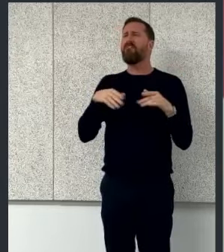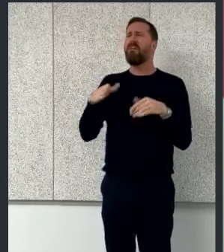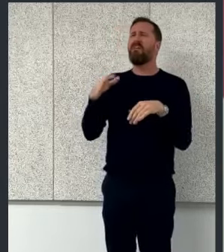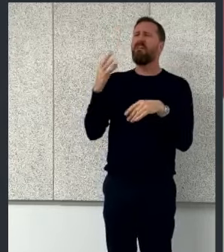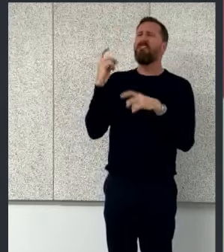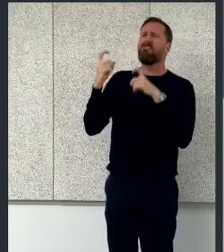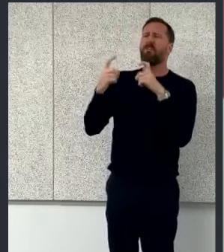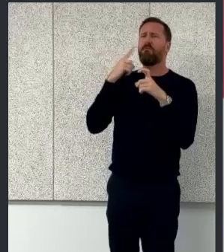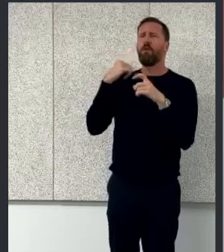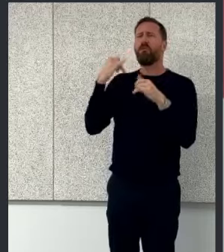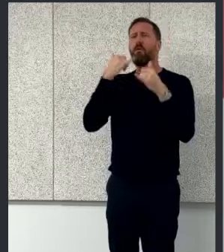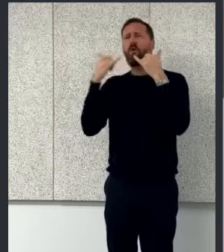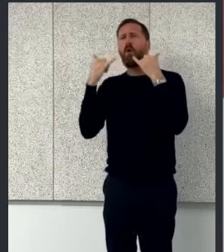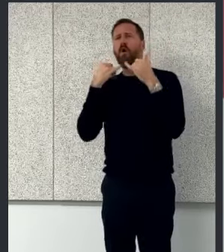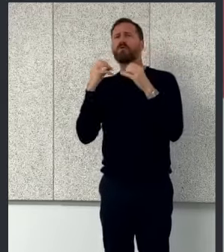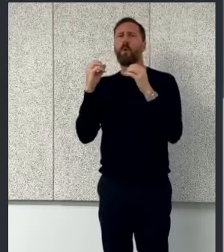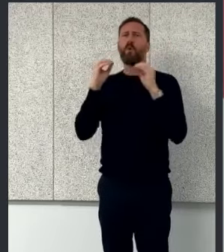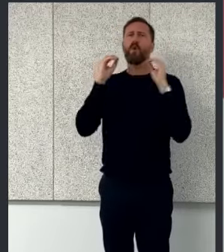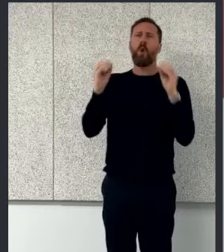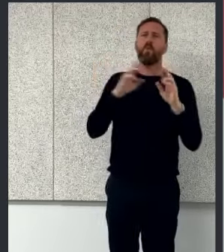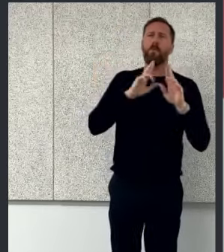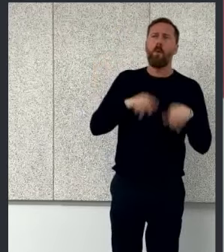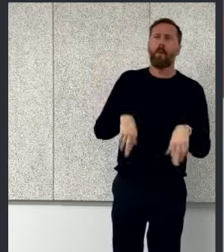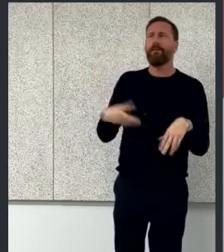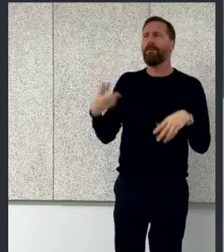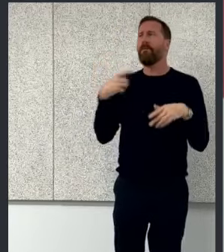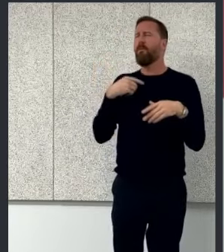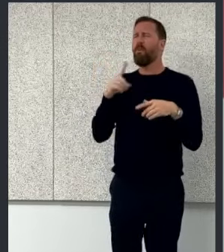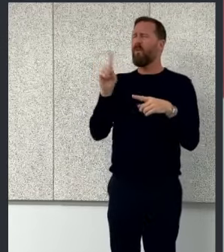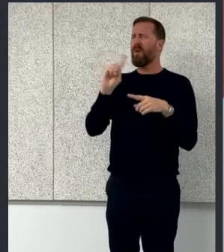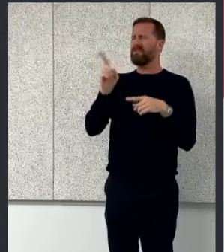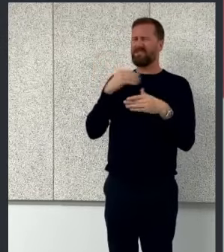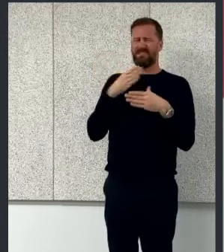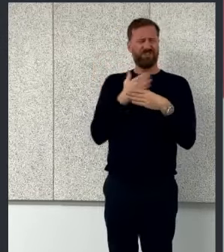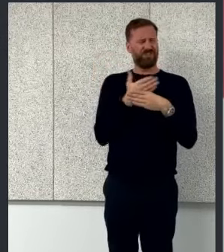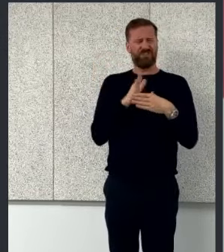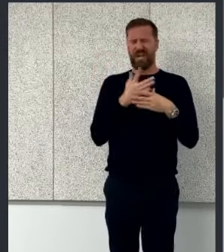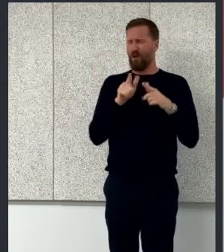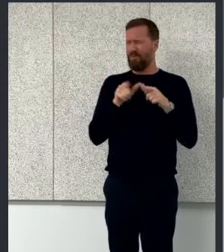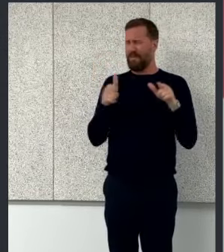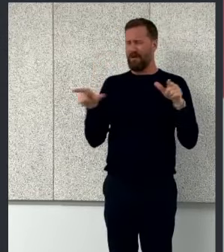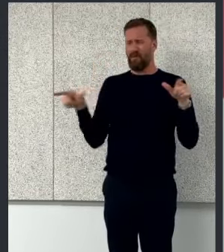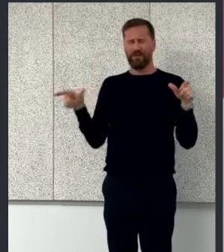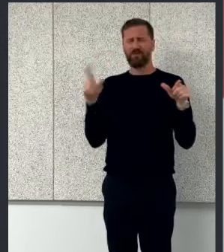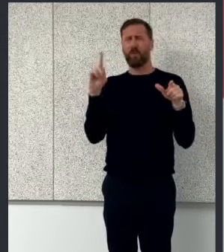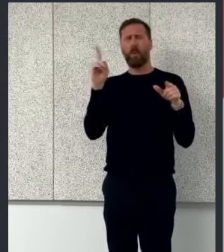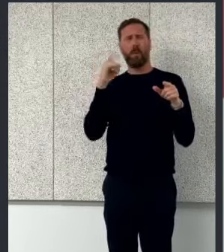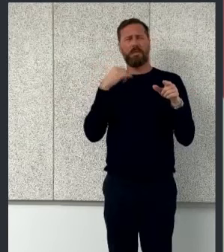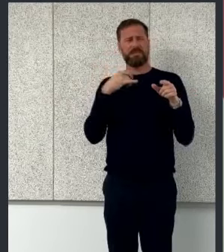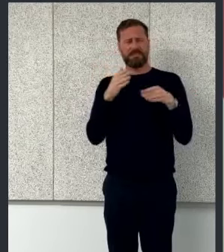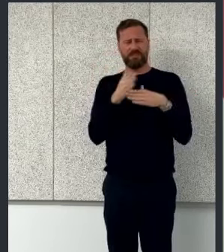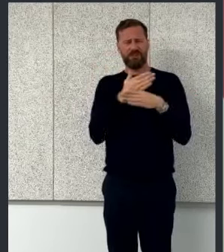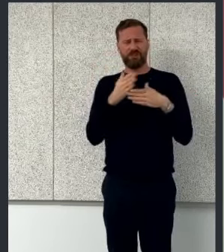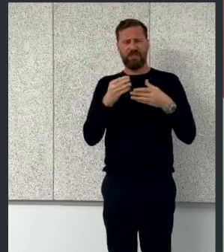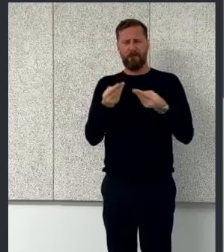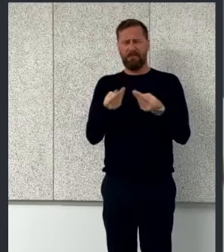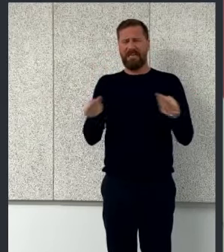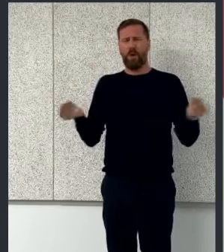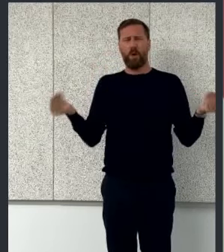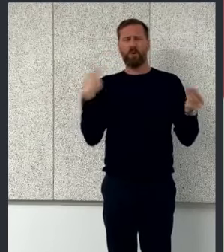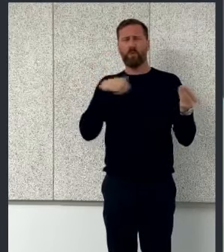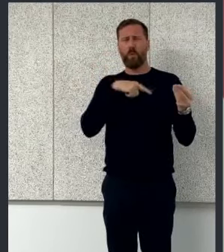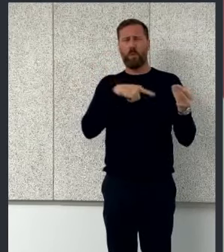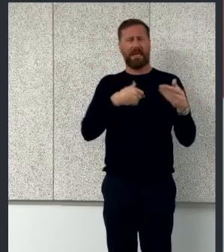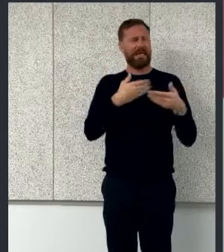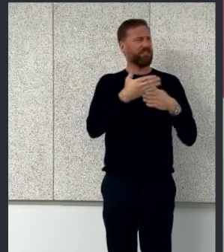sort of like, well, where is the shared language? Where's the shared sort of material from this experience that we can then go